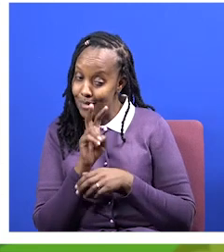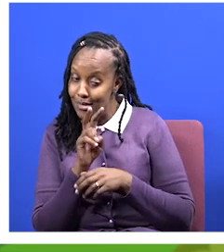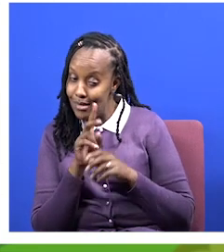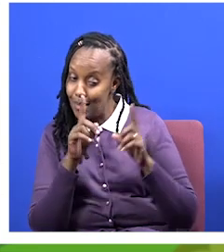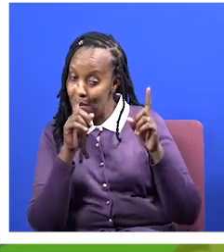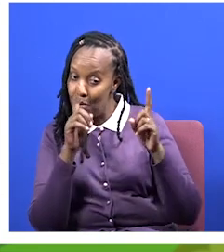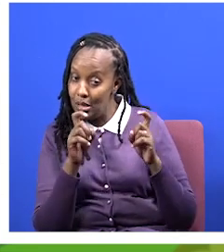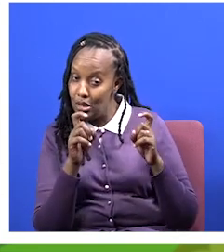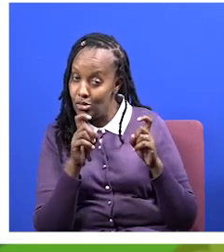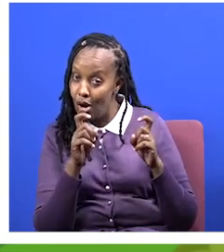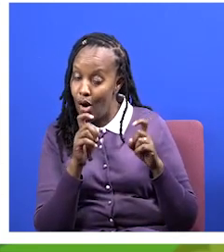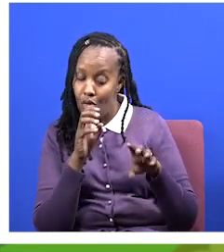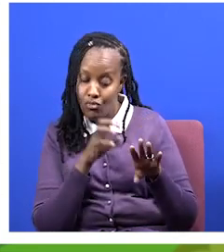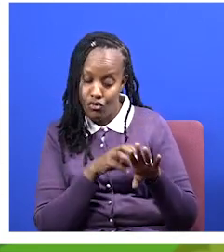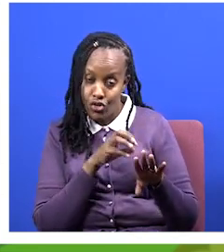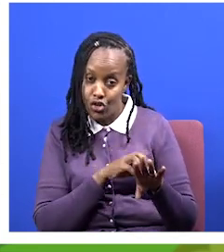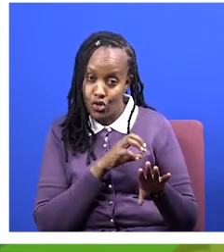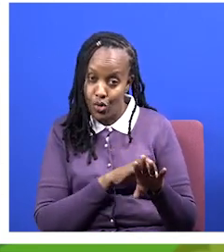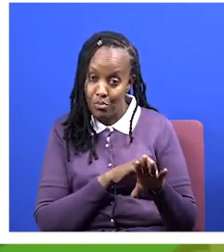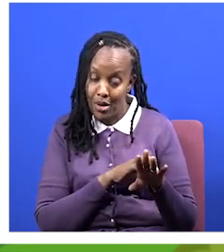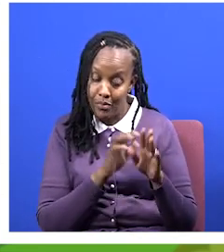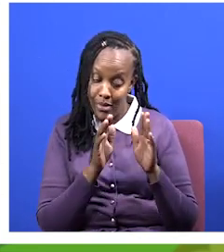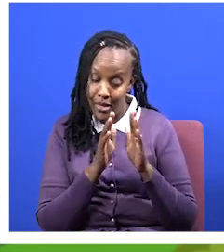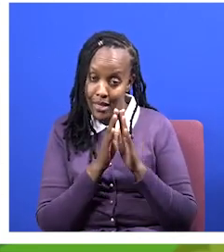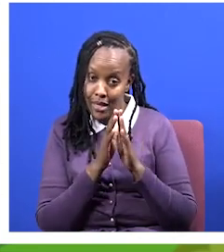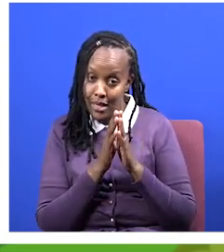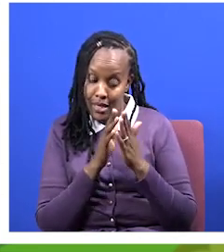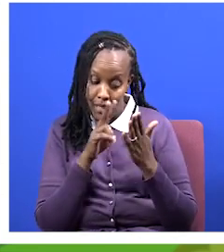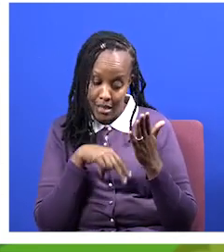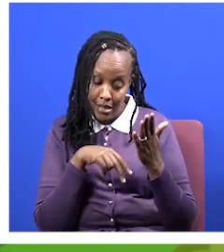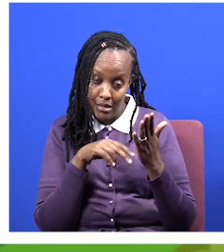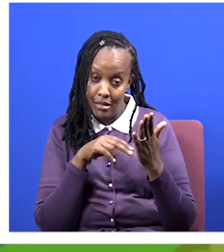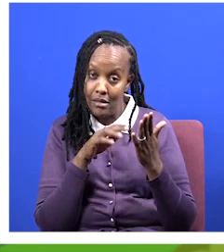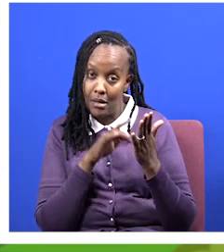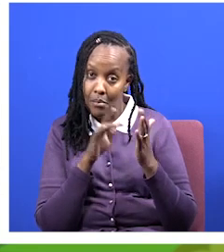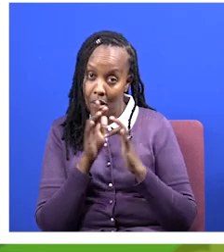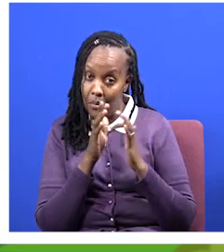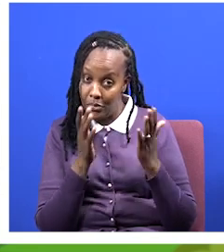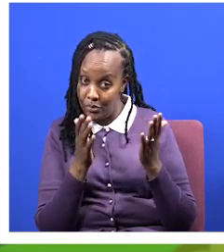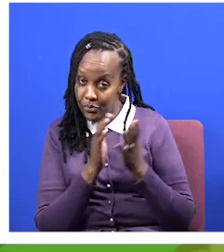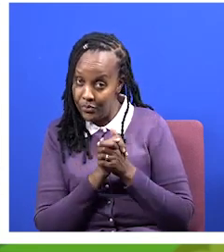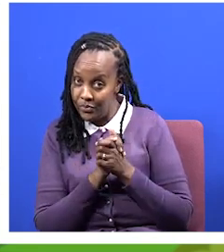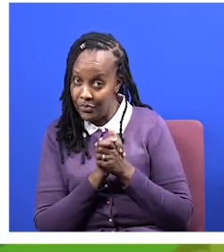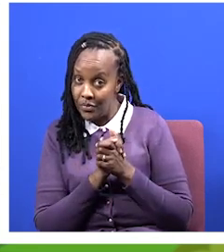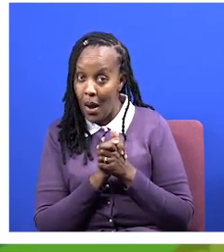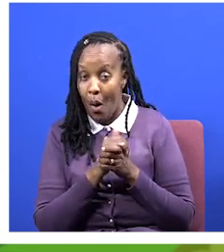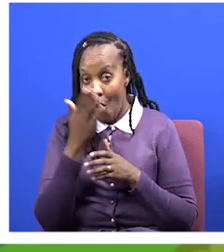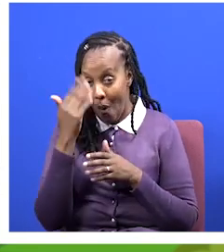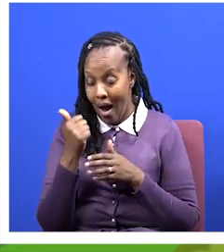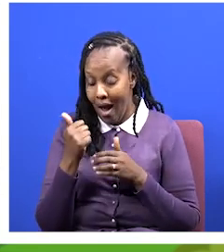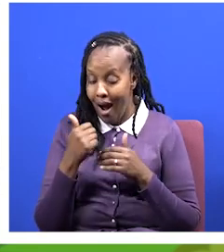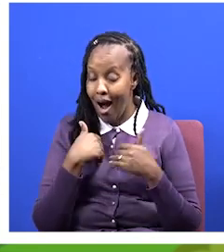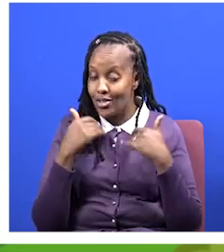picture of Job and his children reading the Bible? Job is happy because he